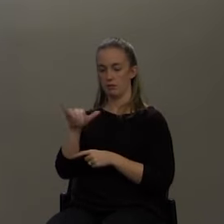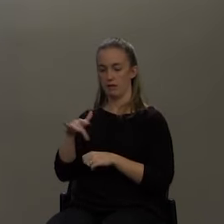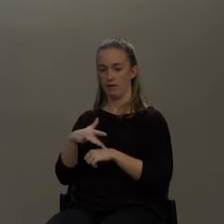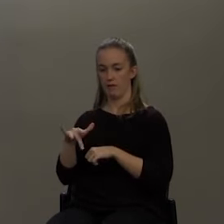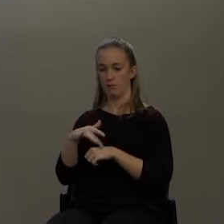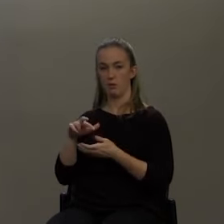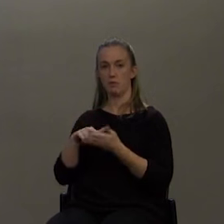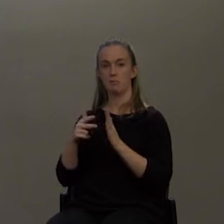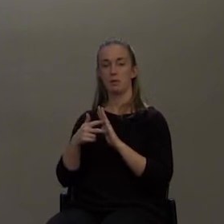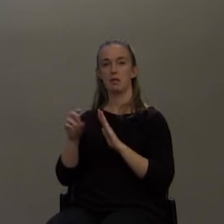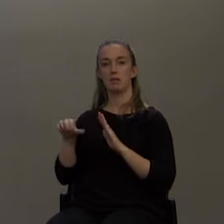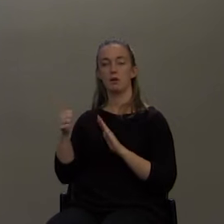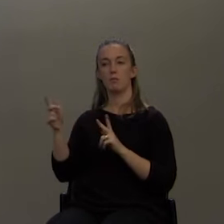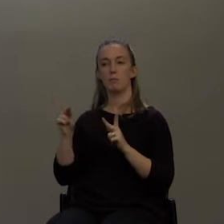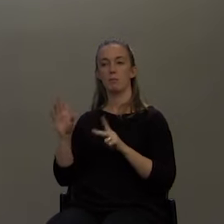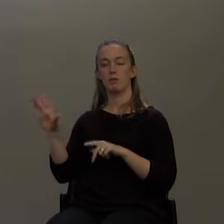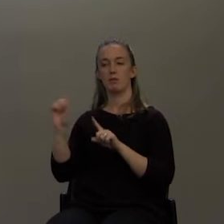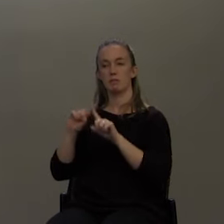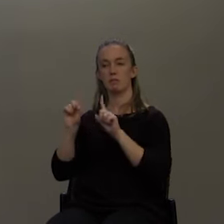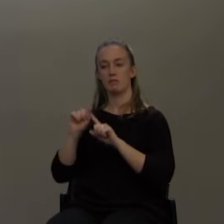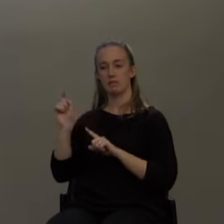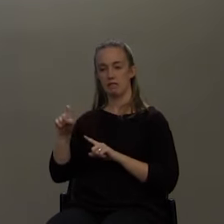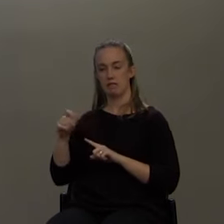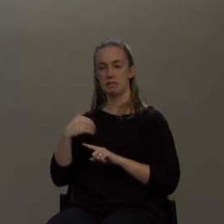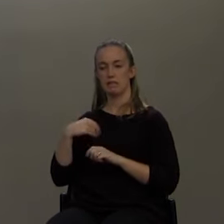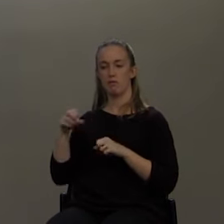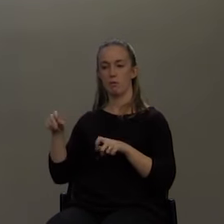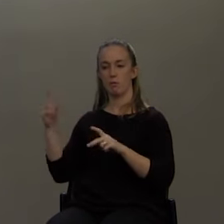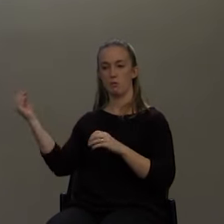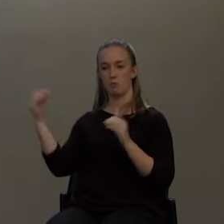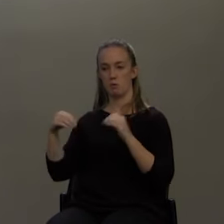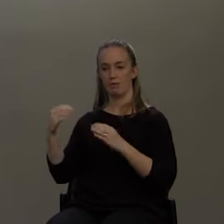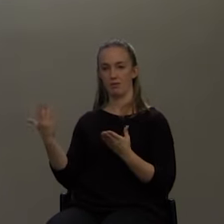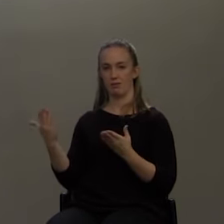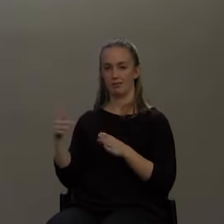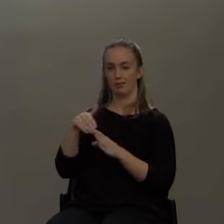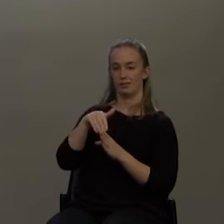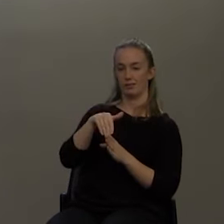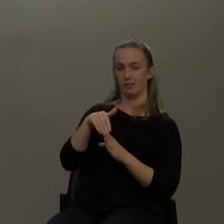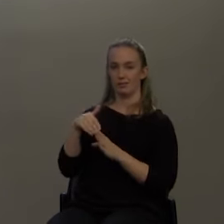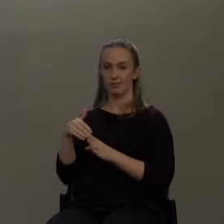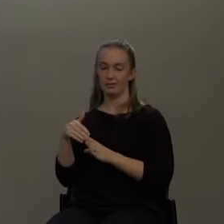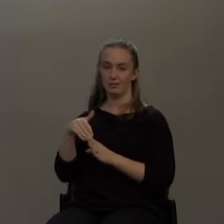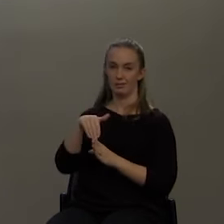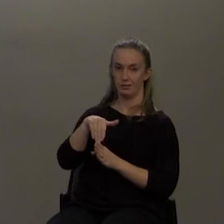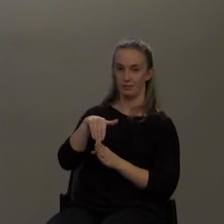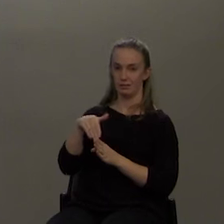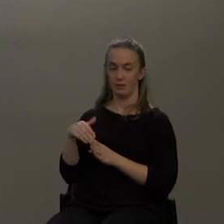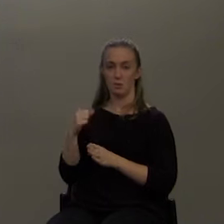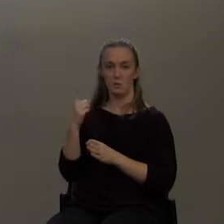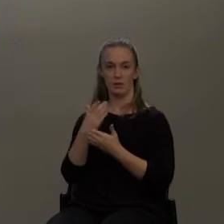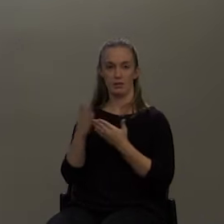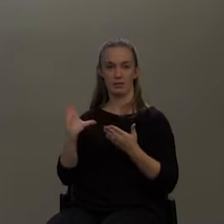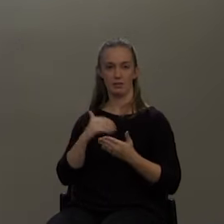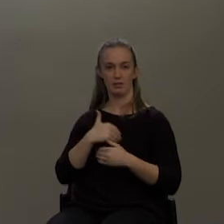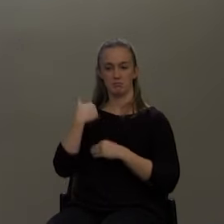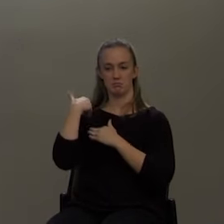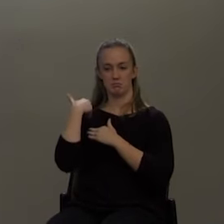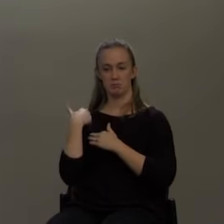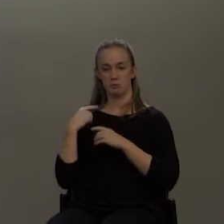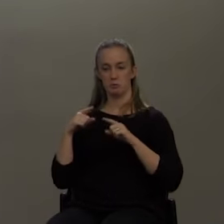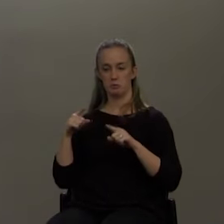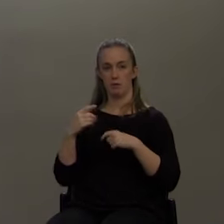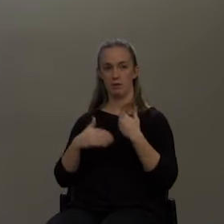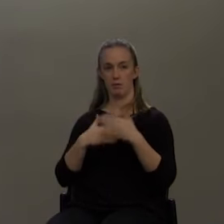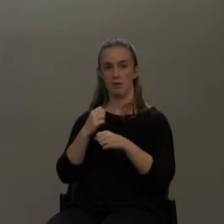who have different needs have the opportunity to locate here. And one of the things that on our task through this process is to ensure that we